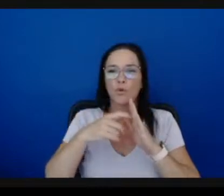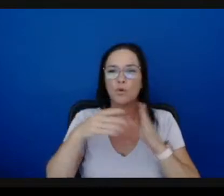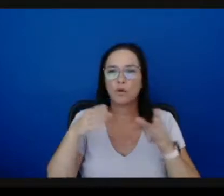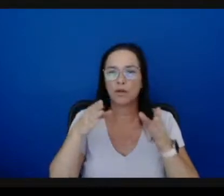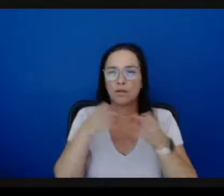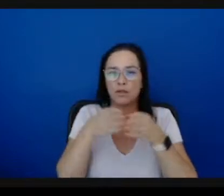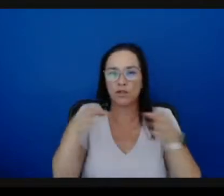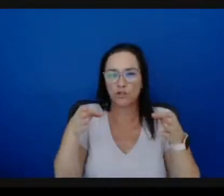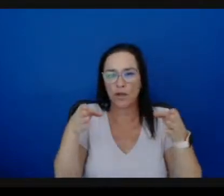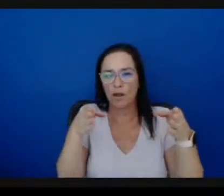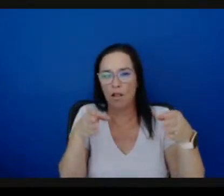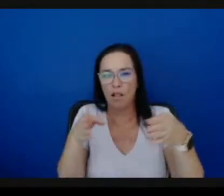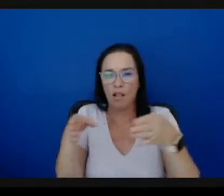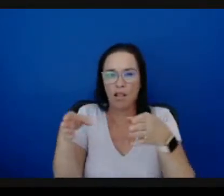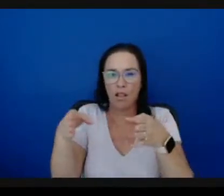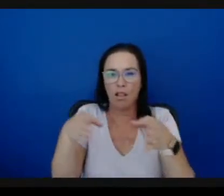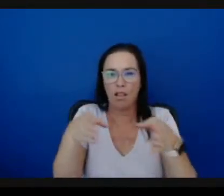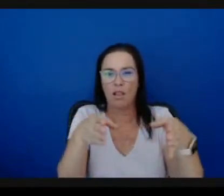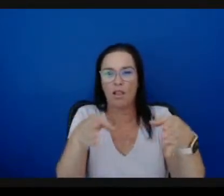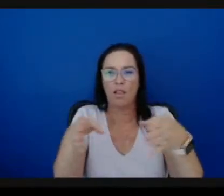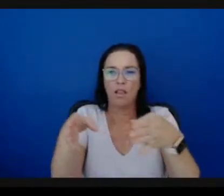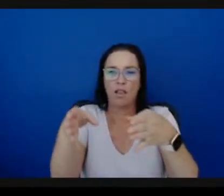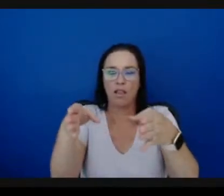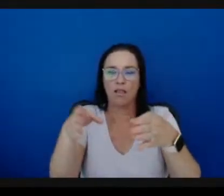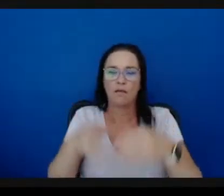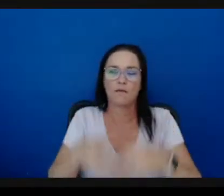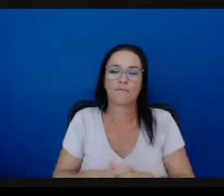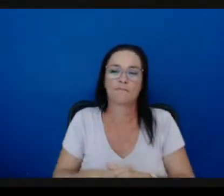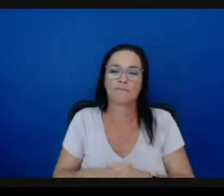coming down through the center of the picture.